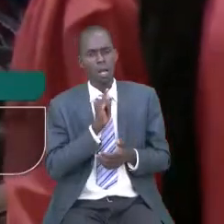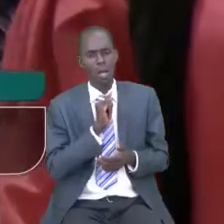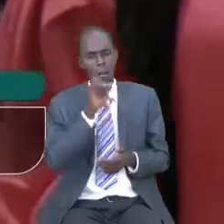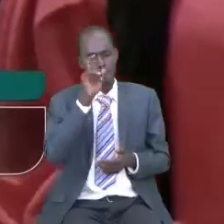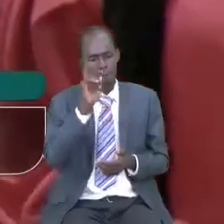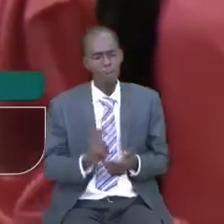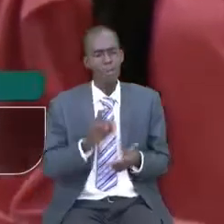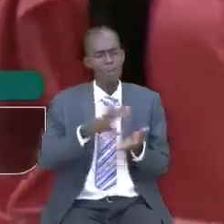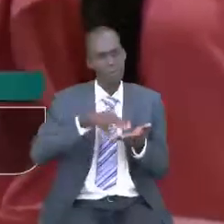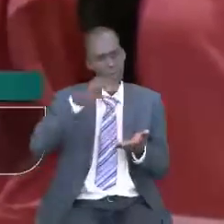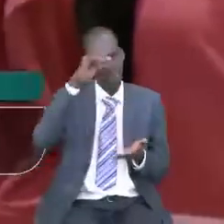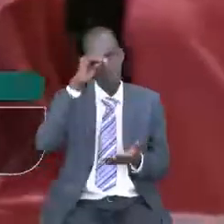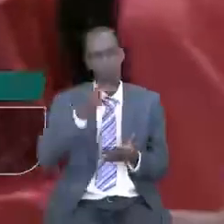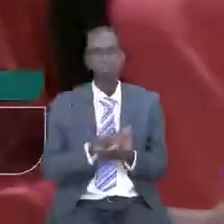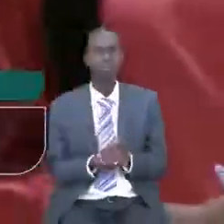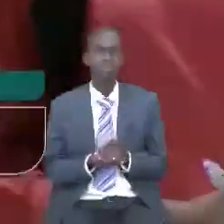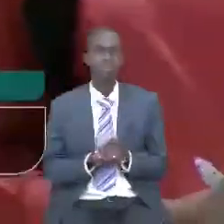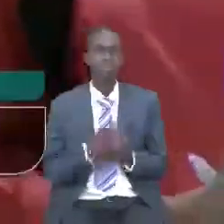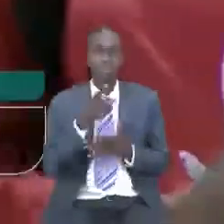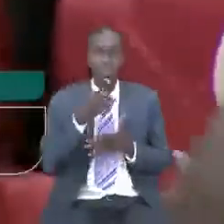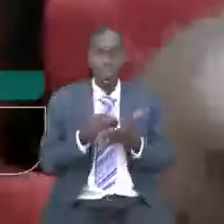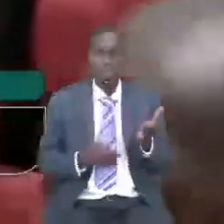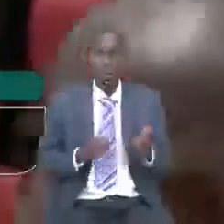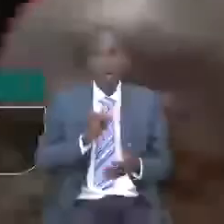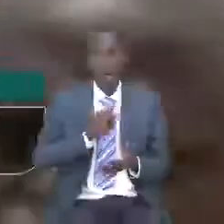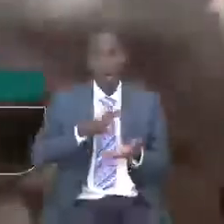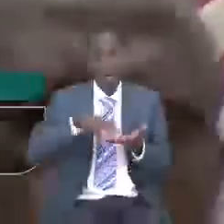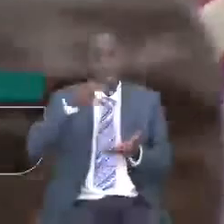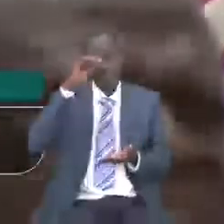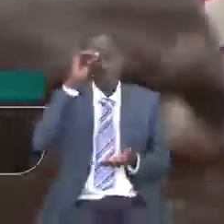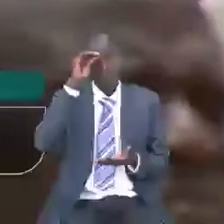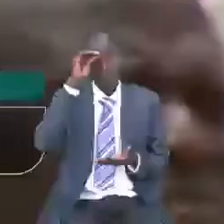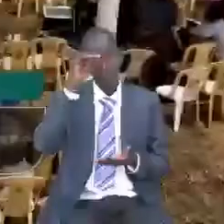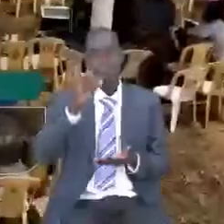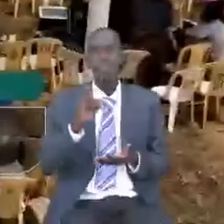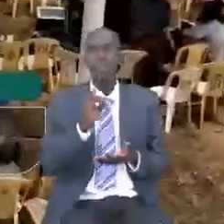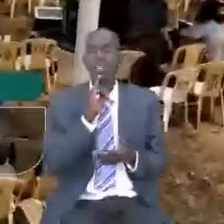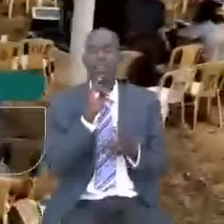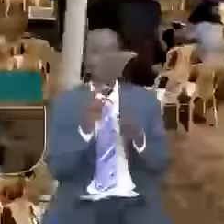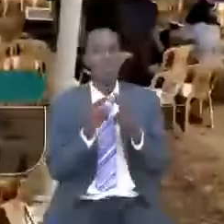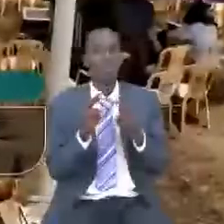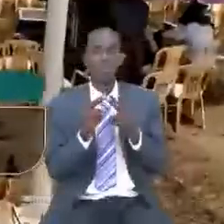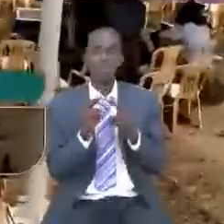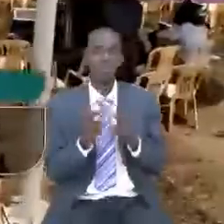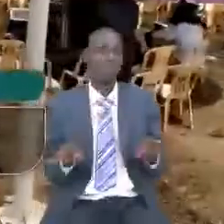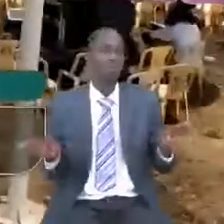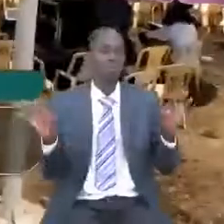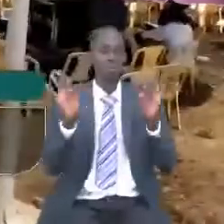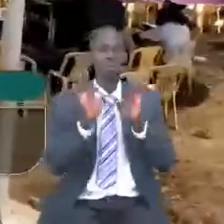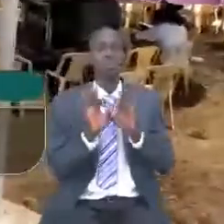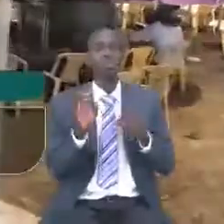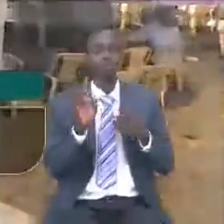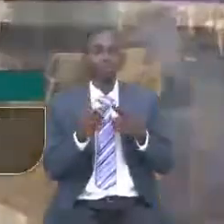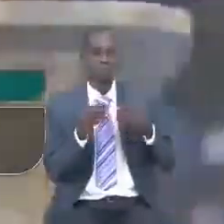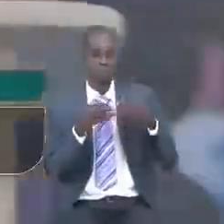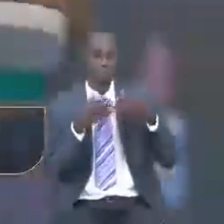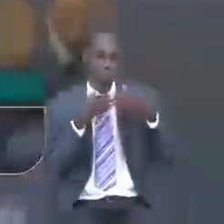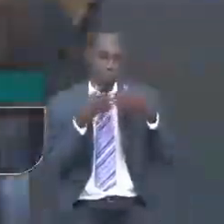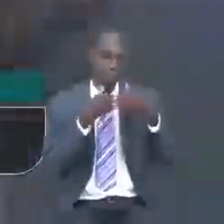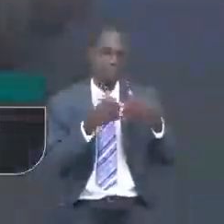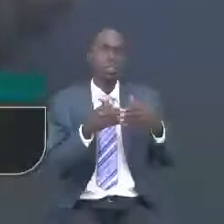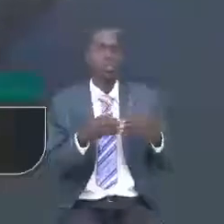learn. What I learn, it's very important to lead me into